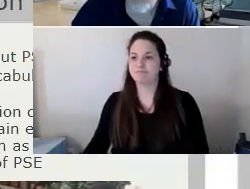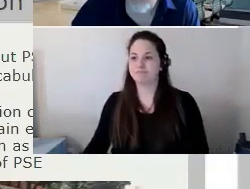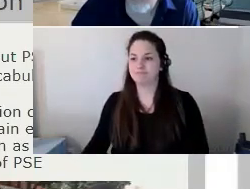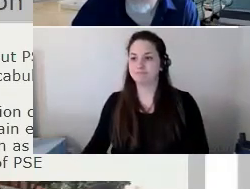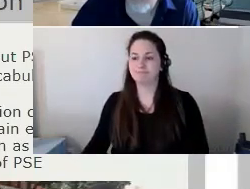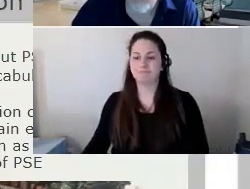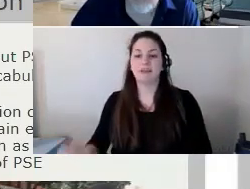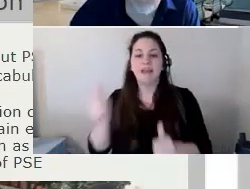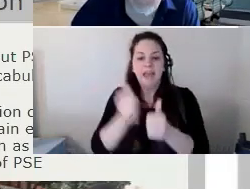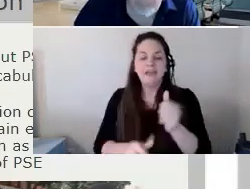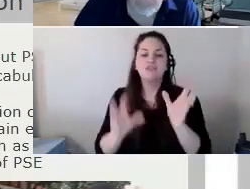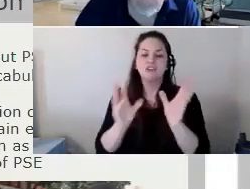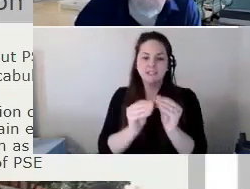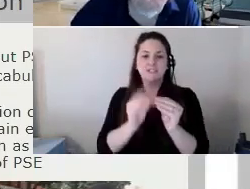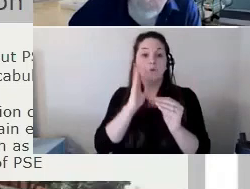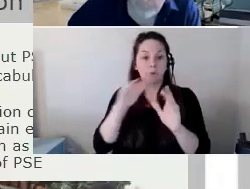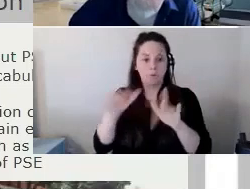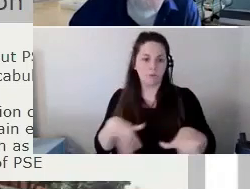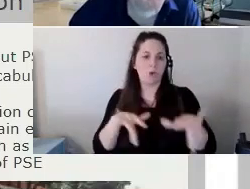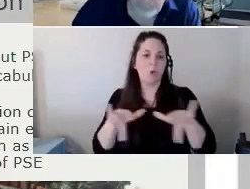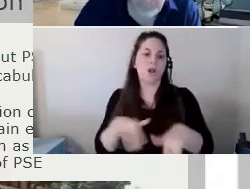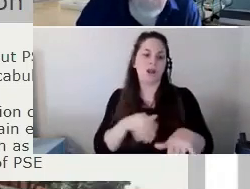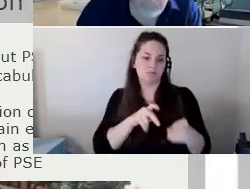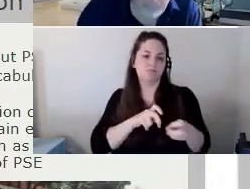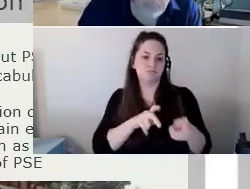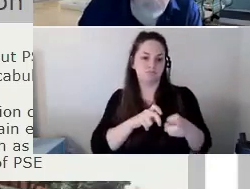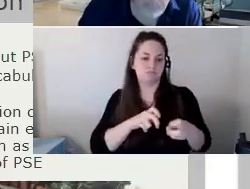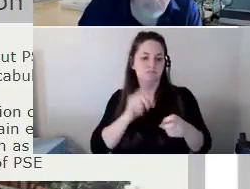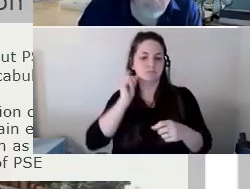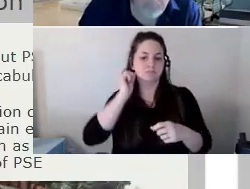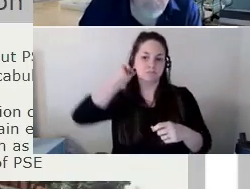Every session will be recorded.